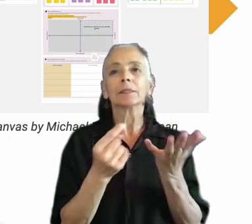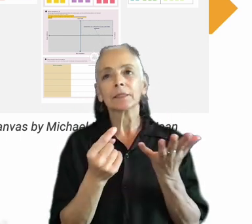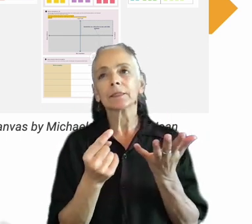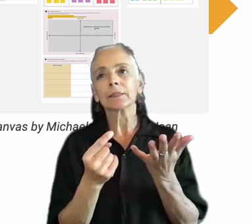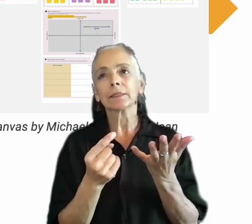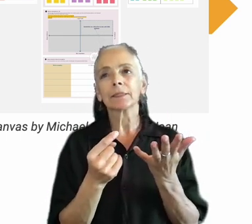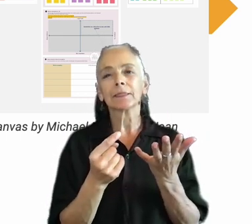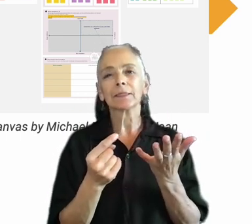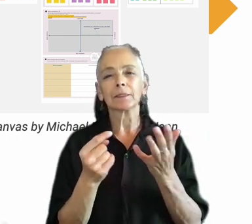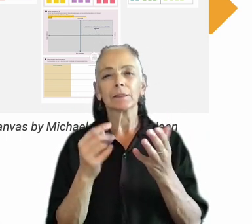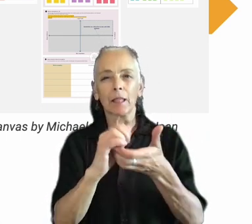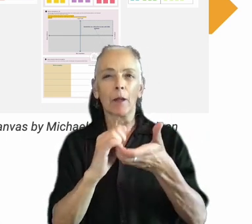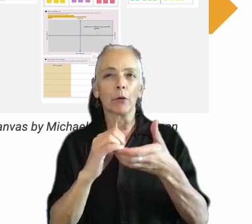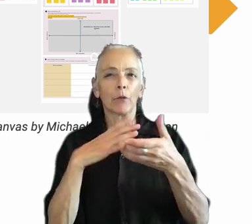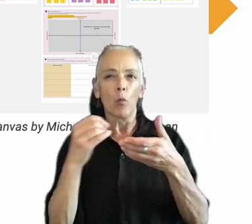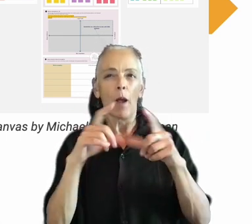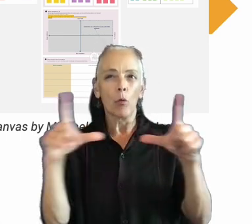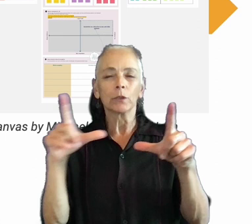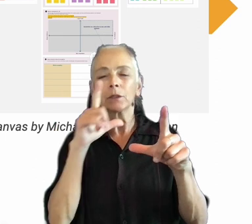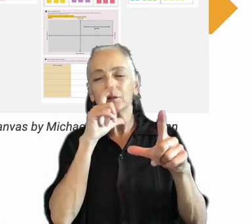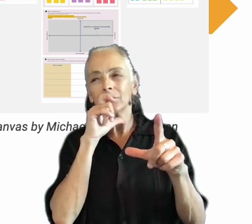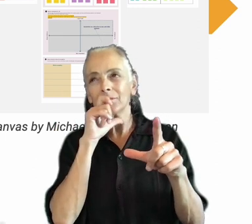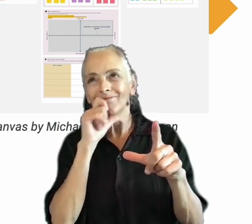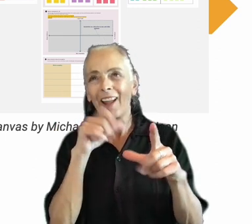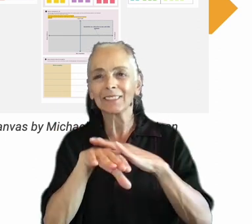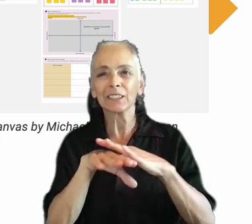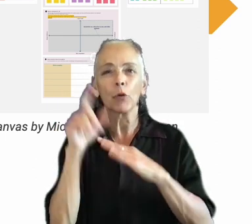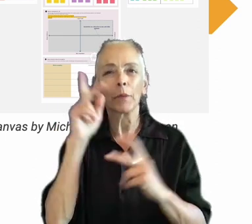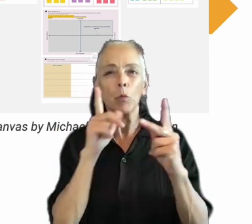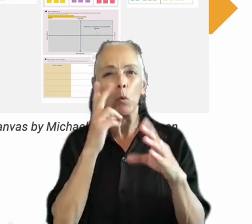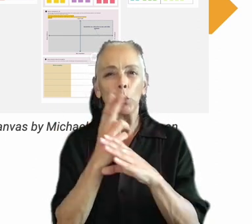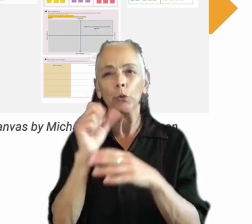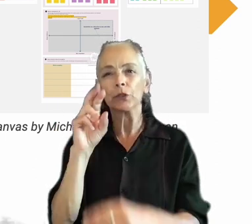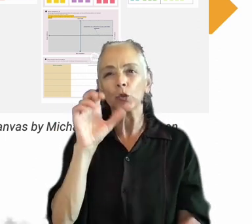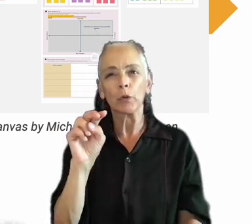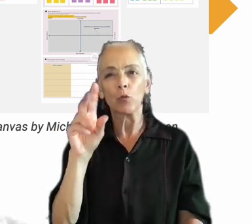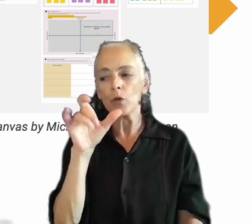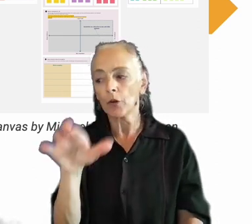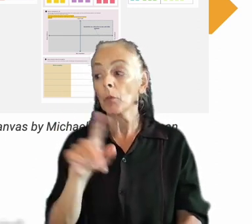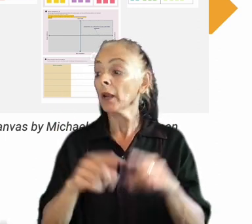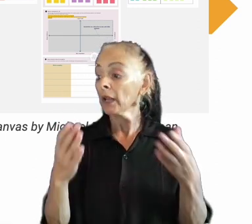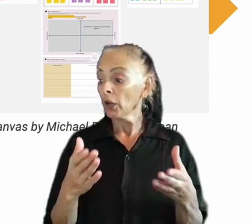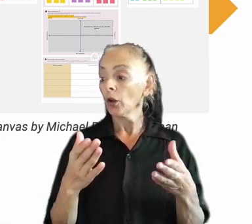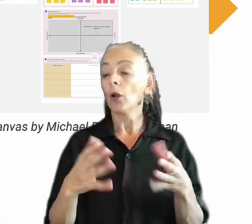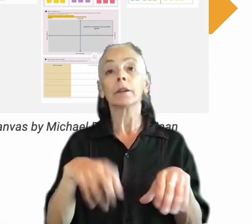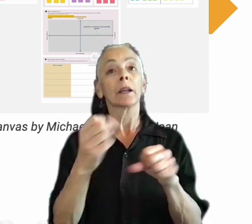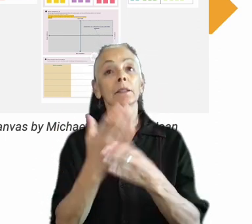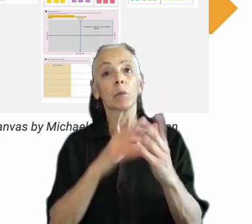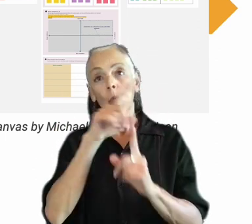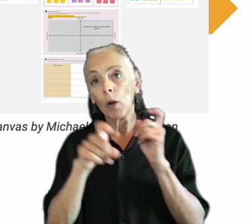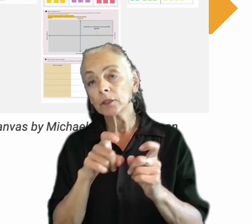not super accessible to people who use screen readers so keep that in mind what i've done here is just i've taken some of the questions um and the